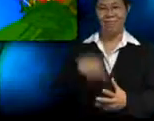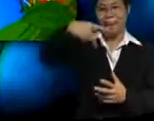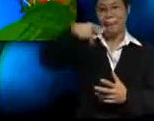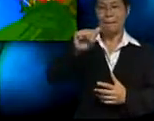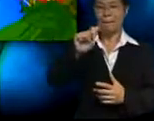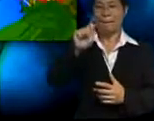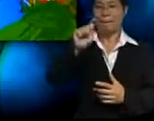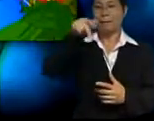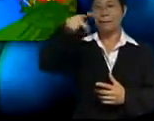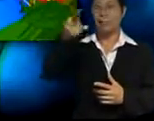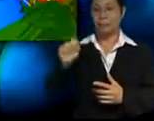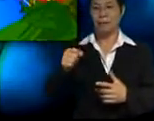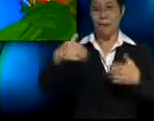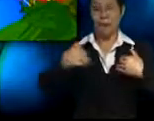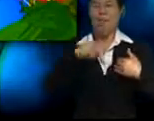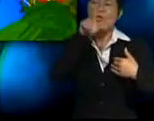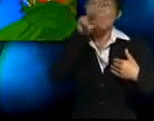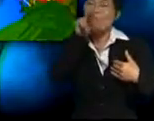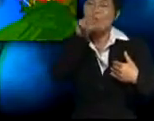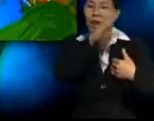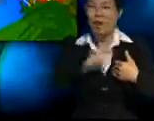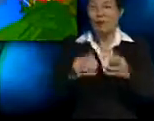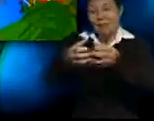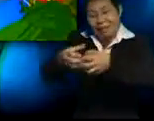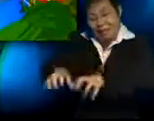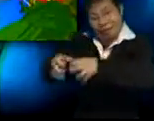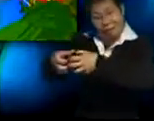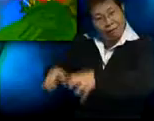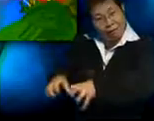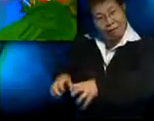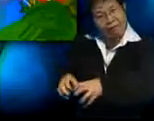Platypus also has a beak and lays eggs.